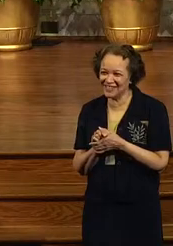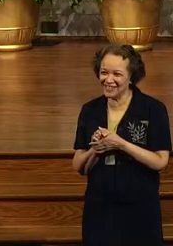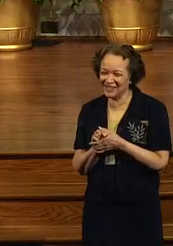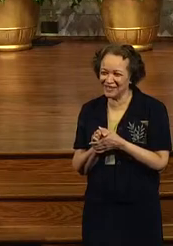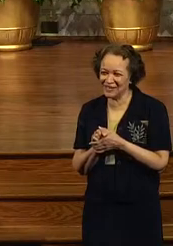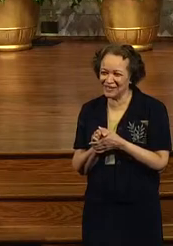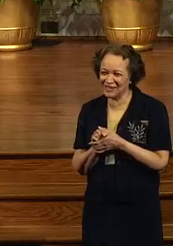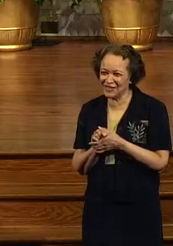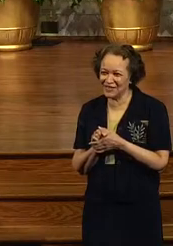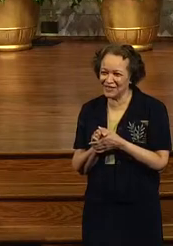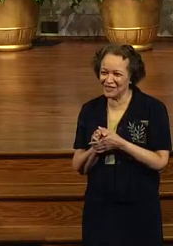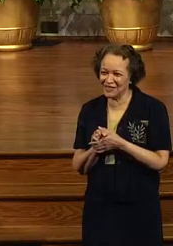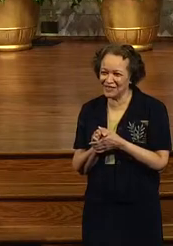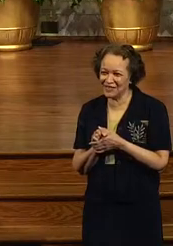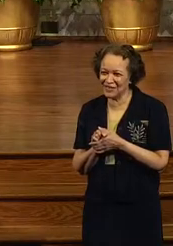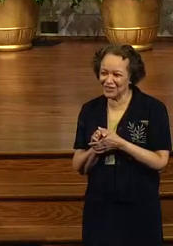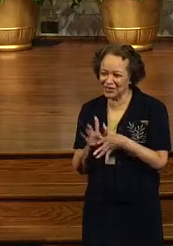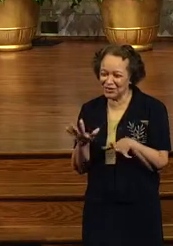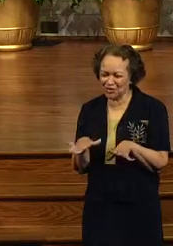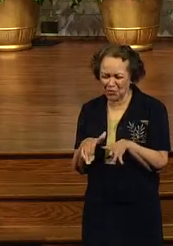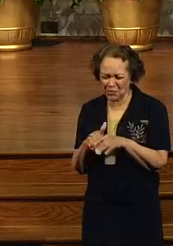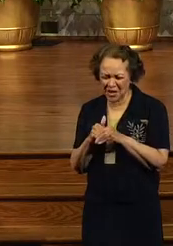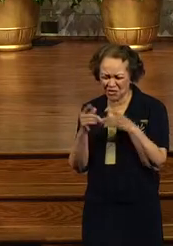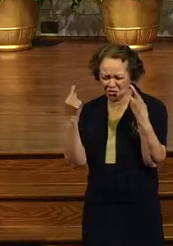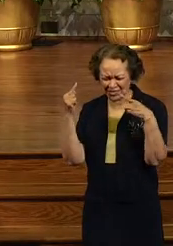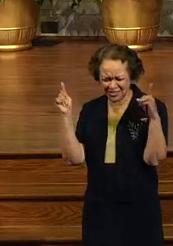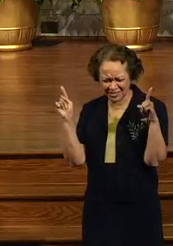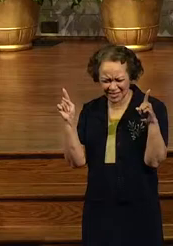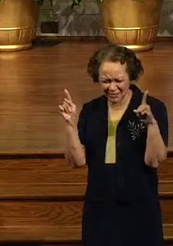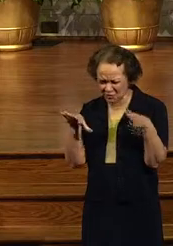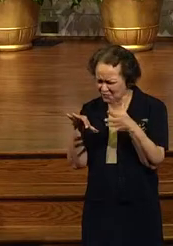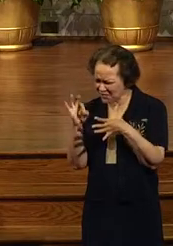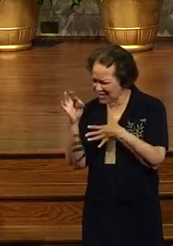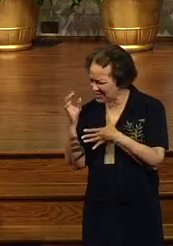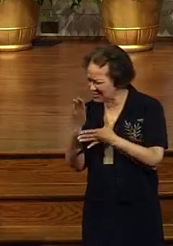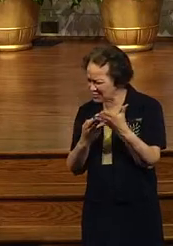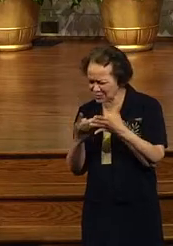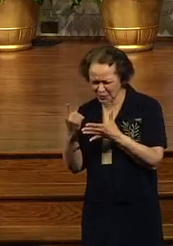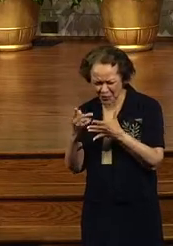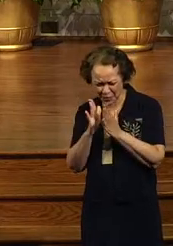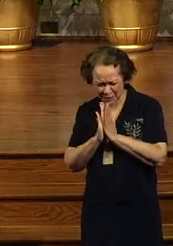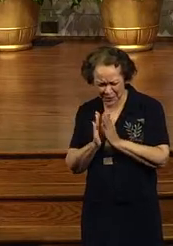There, your marriage will succeed.